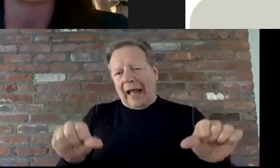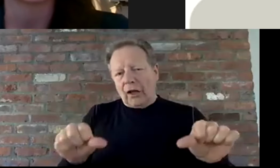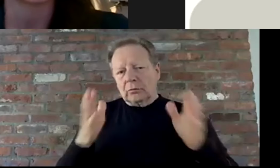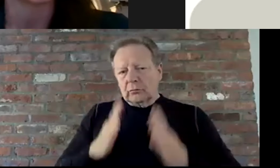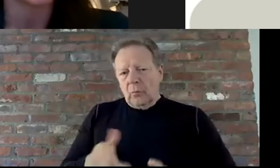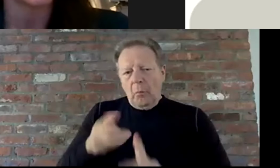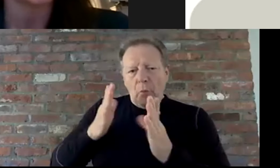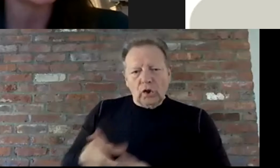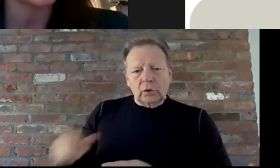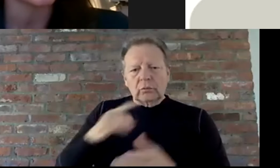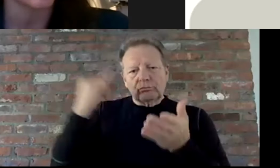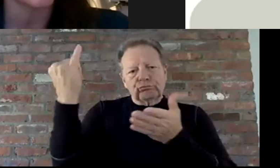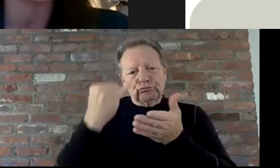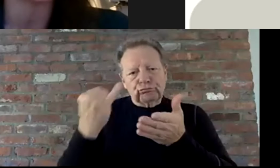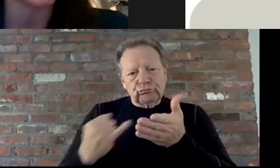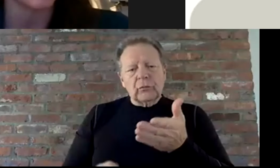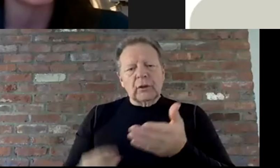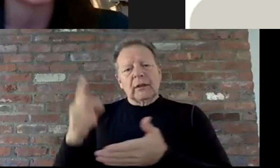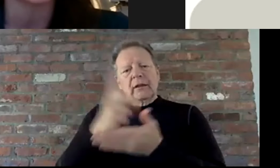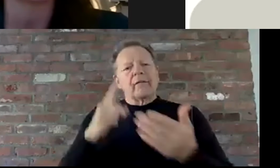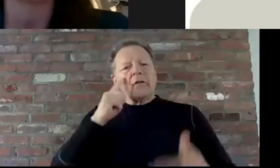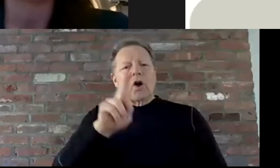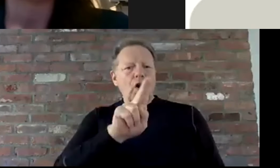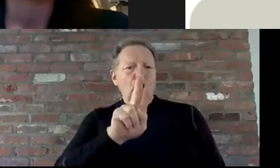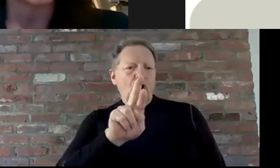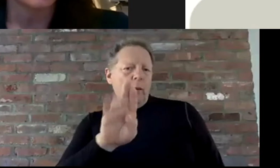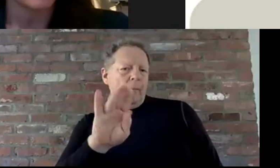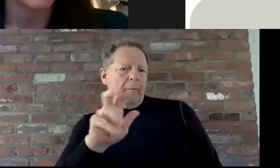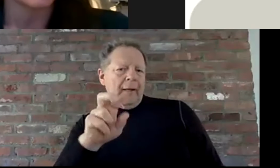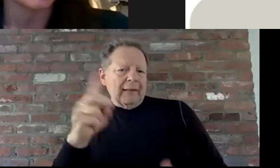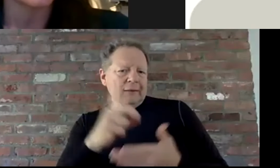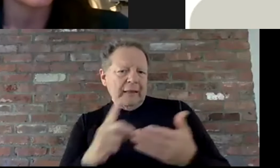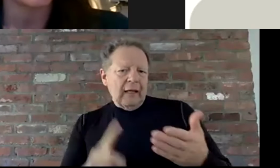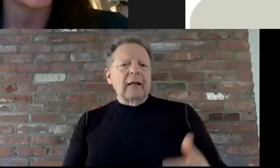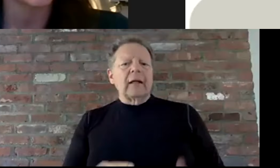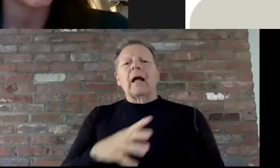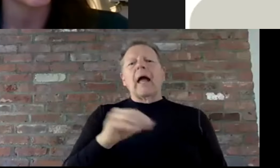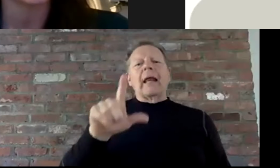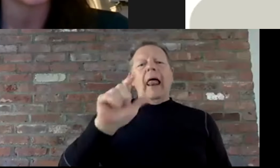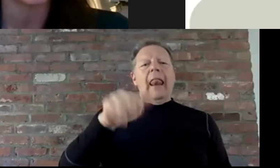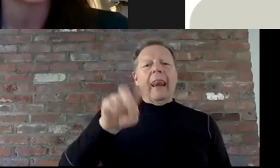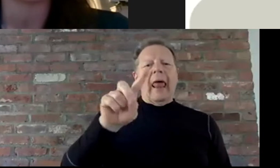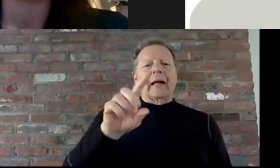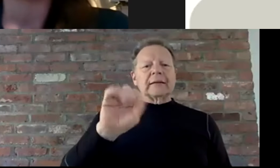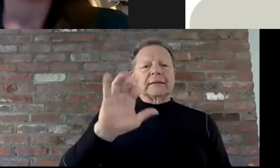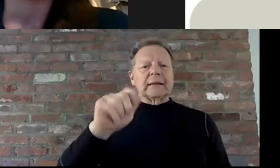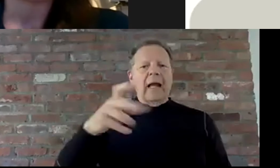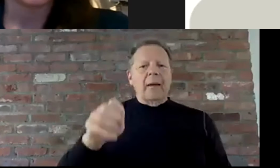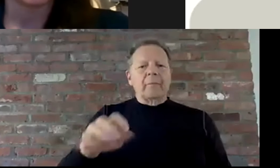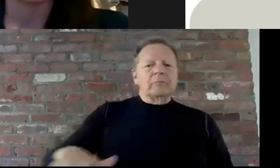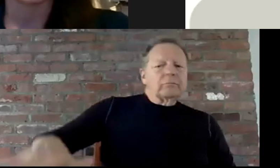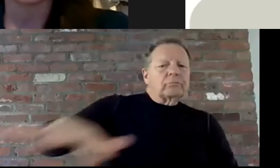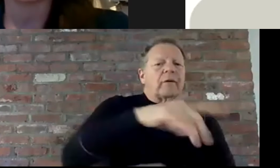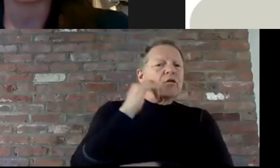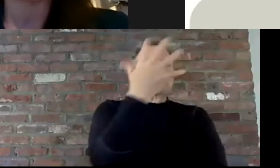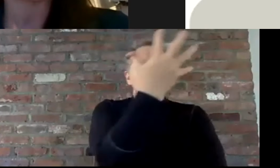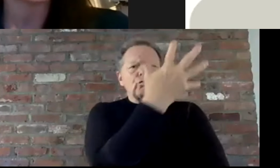an architectural design, urban design firm. Scape is a landscape architecture firm. We